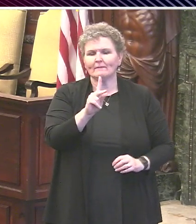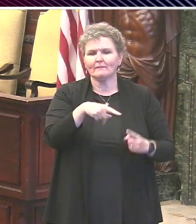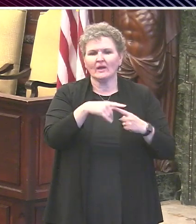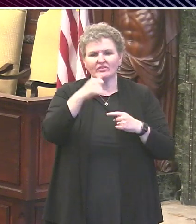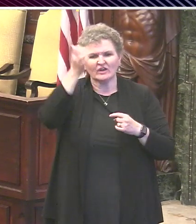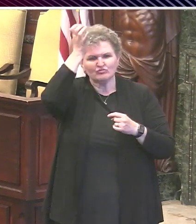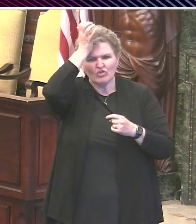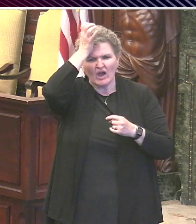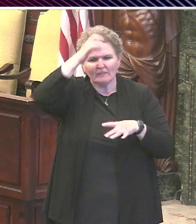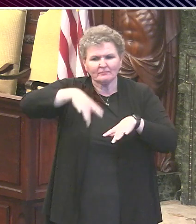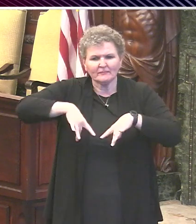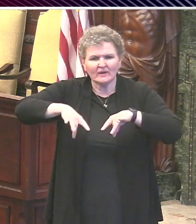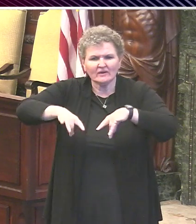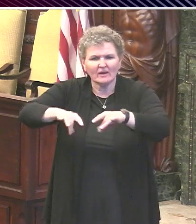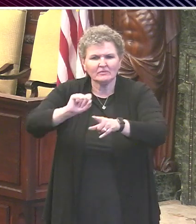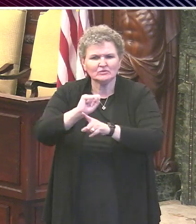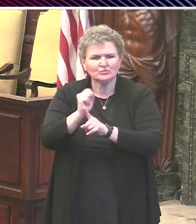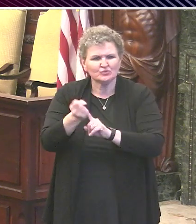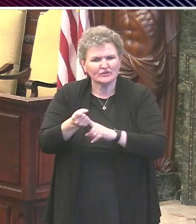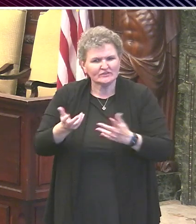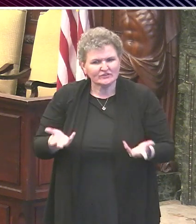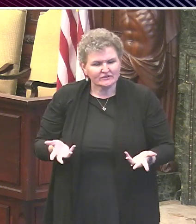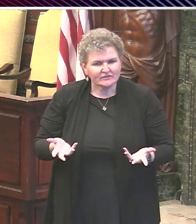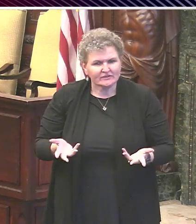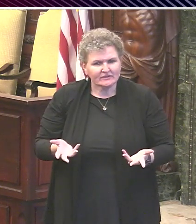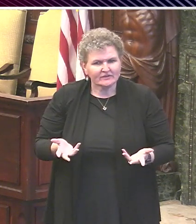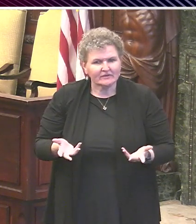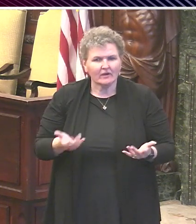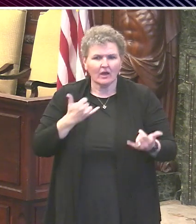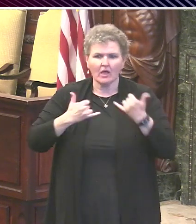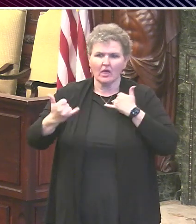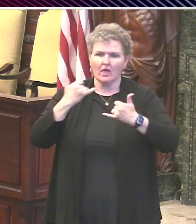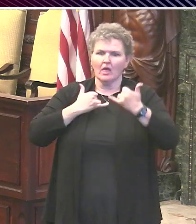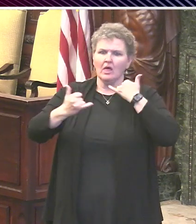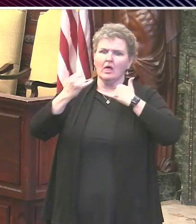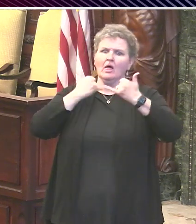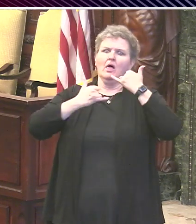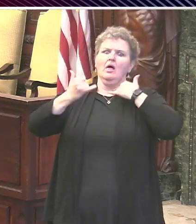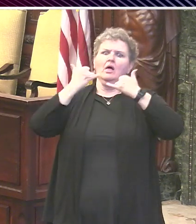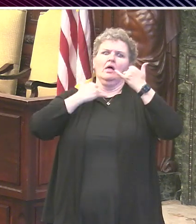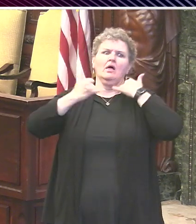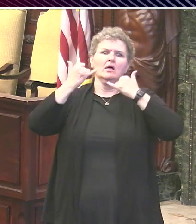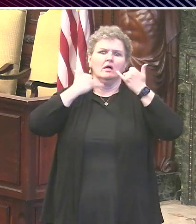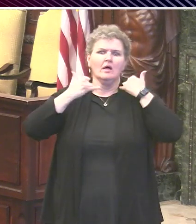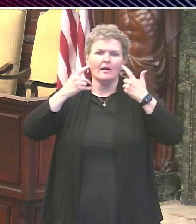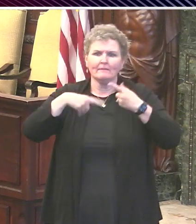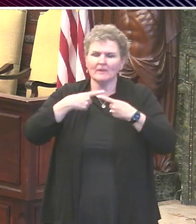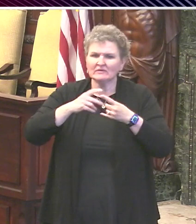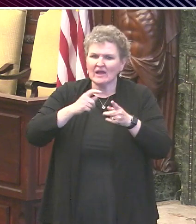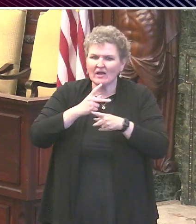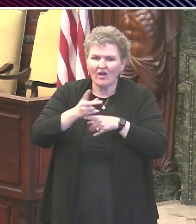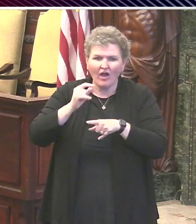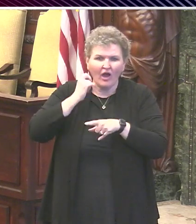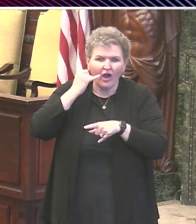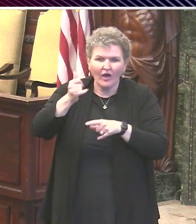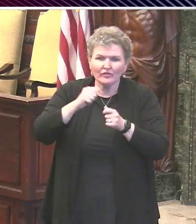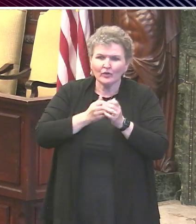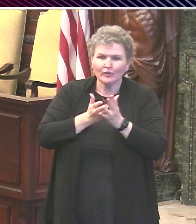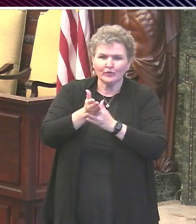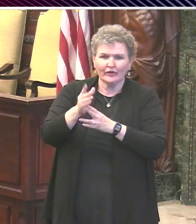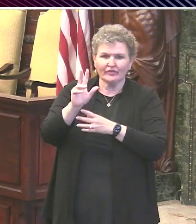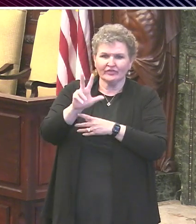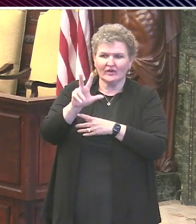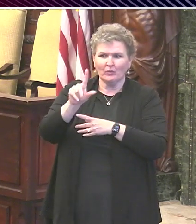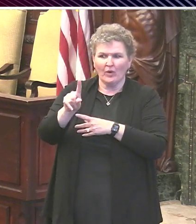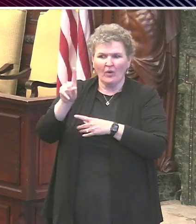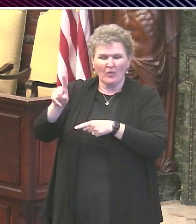There has been an inundation of phone calls here saying people can't get through to 311, saying that they're now 6 to 7 days